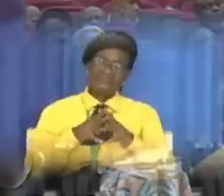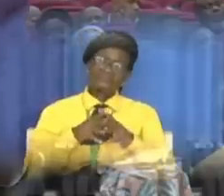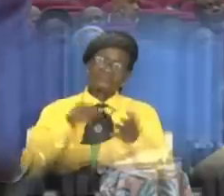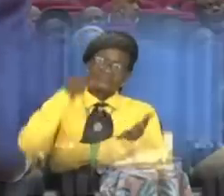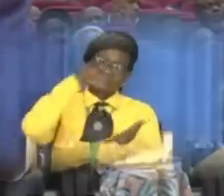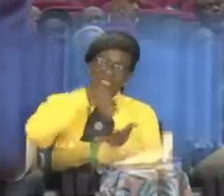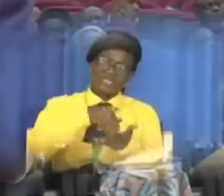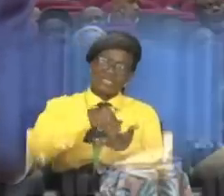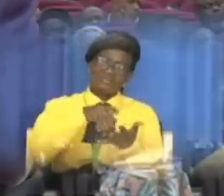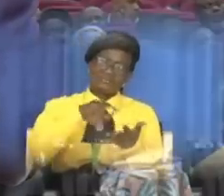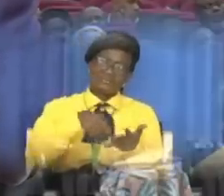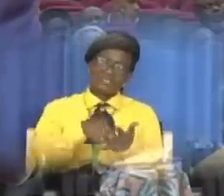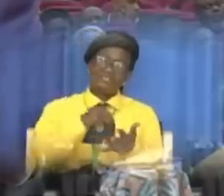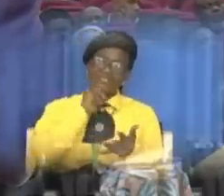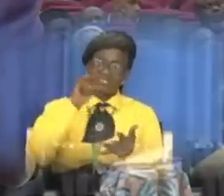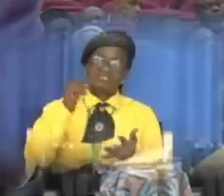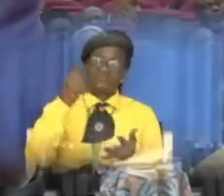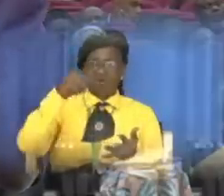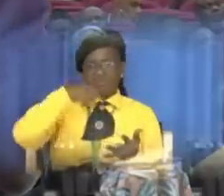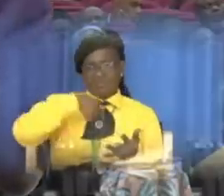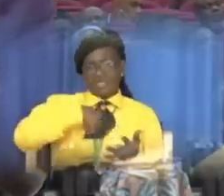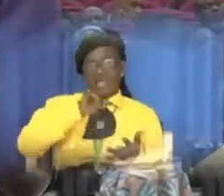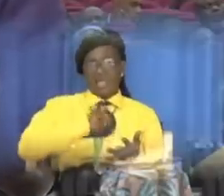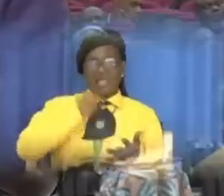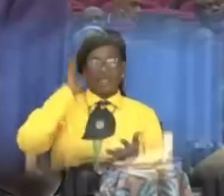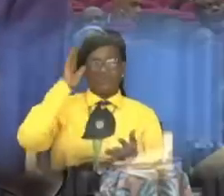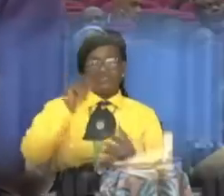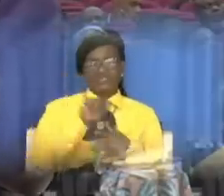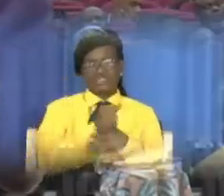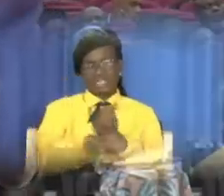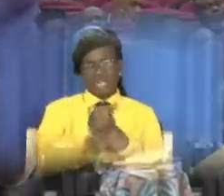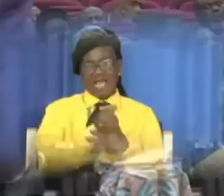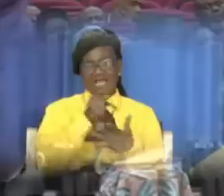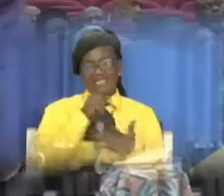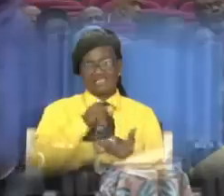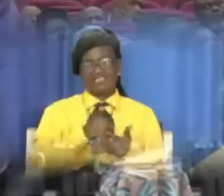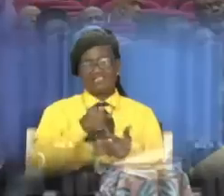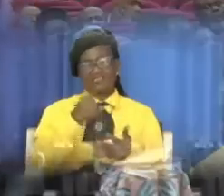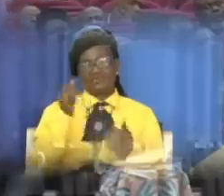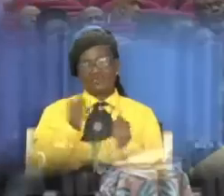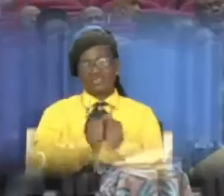Again, this one is for me, but I will share it with you. You know,